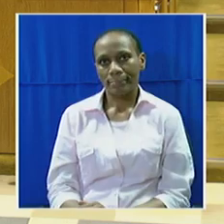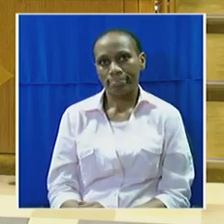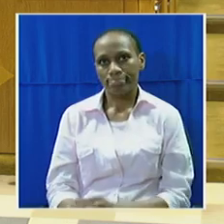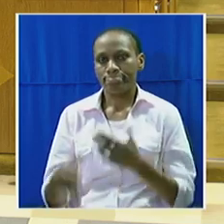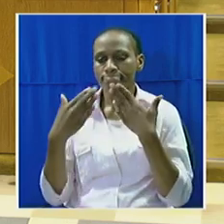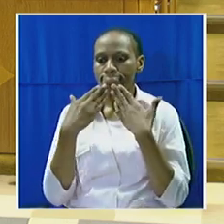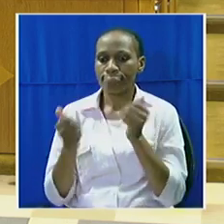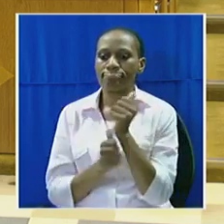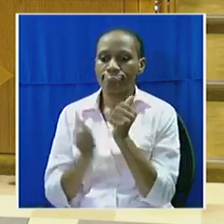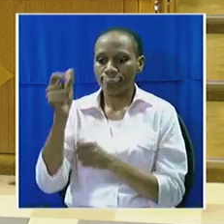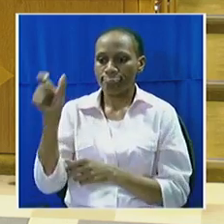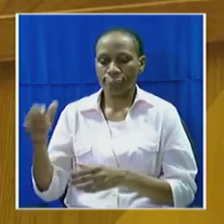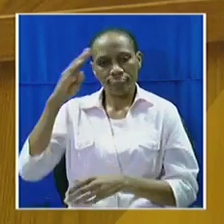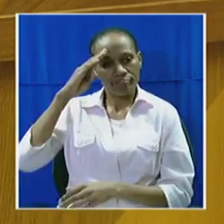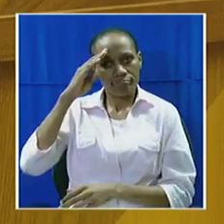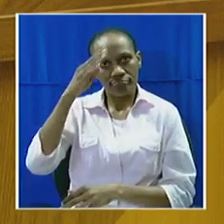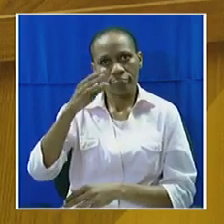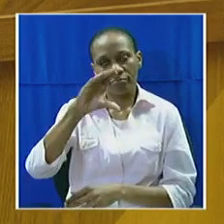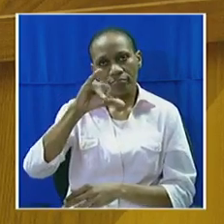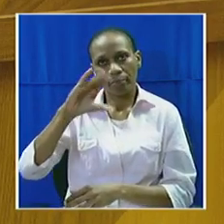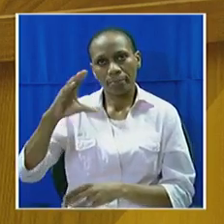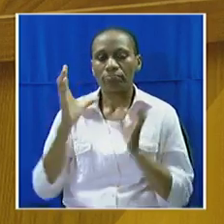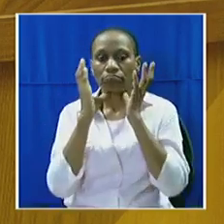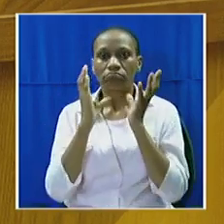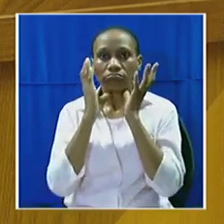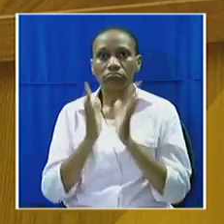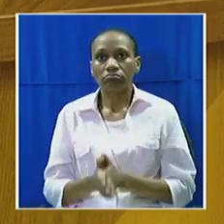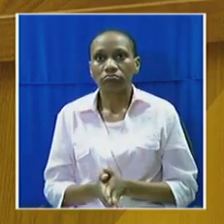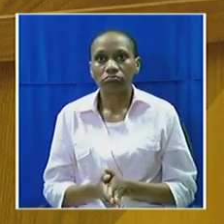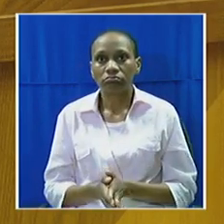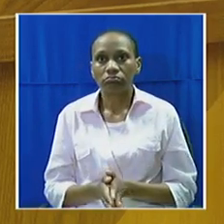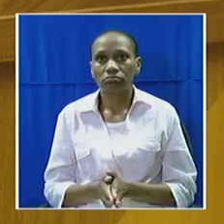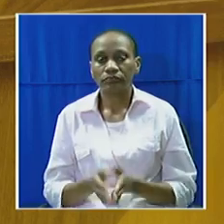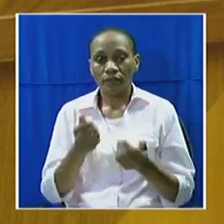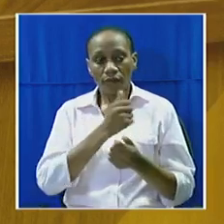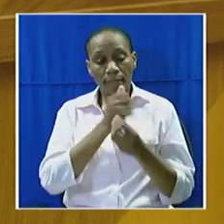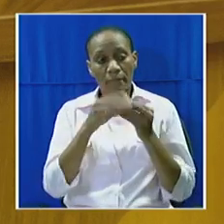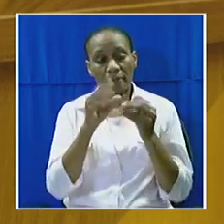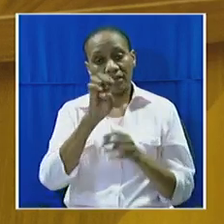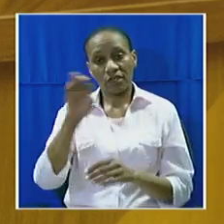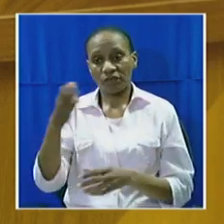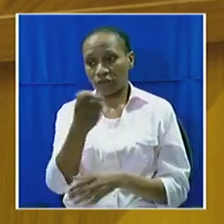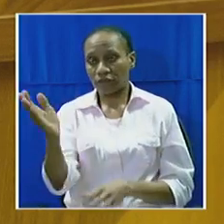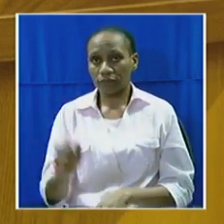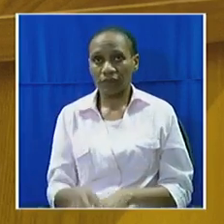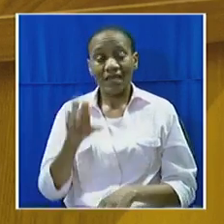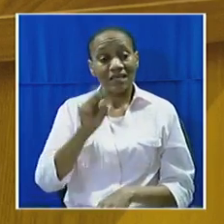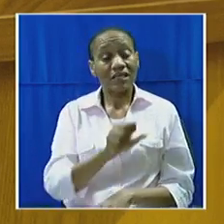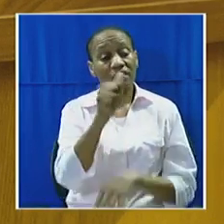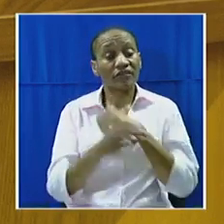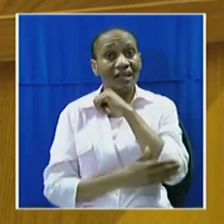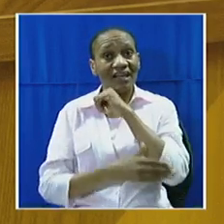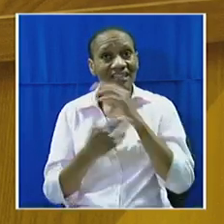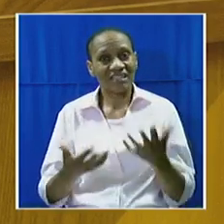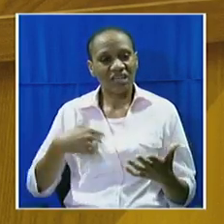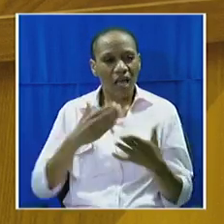Thank you, Deputy Speaker. Greetings to the CIC, Julius Lomalema, commissars and fighters. In a country like South Africa, where access